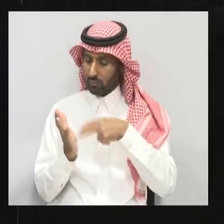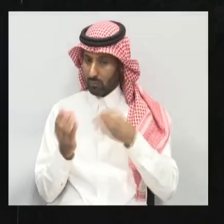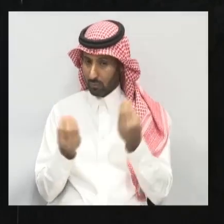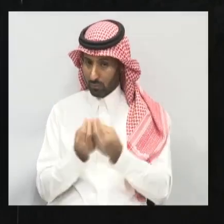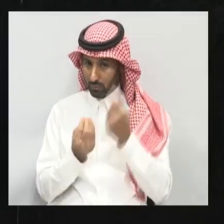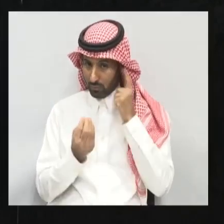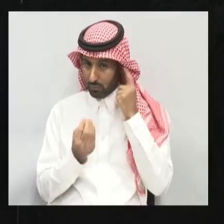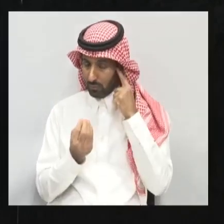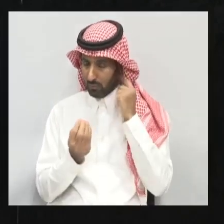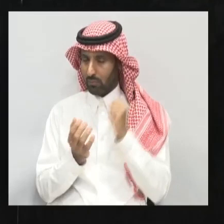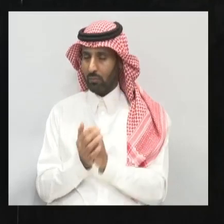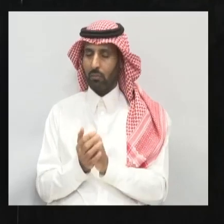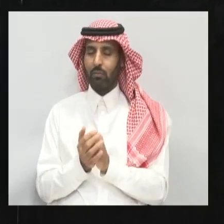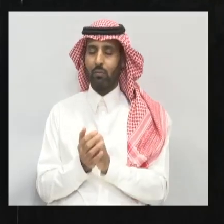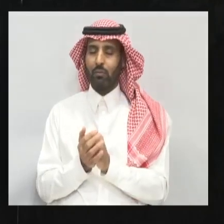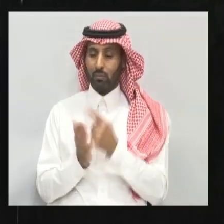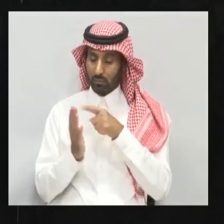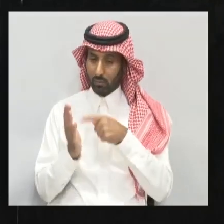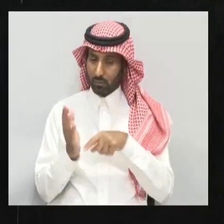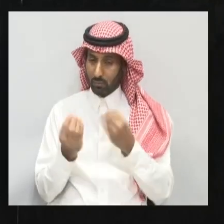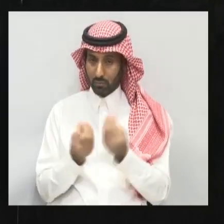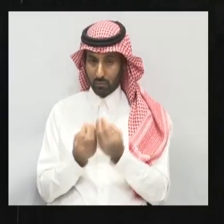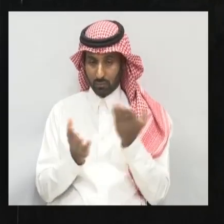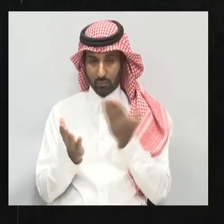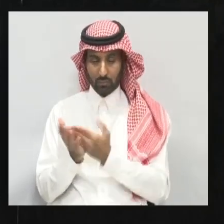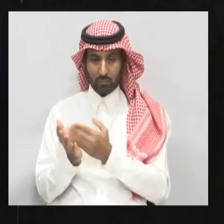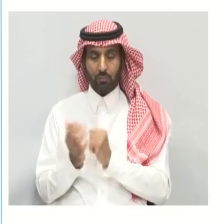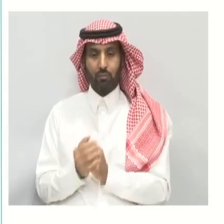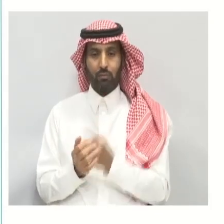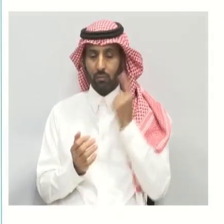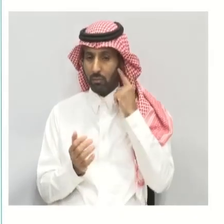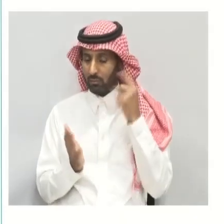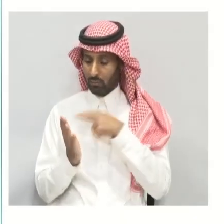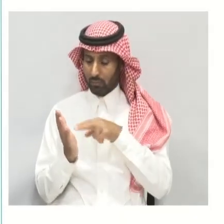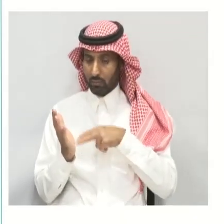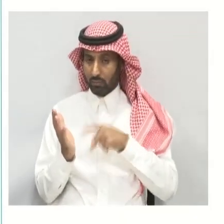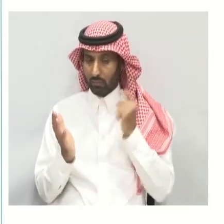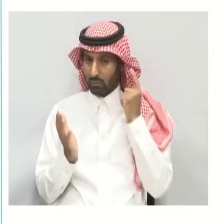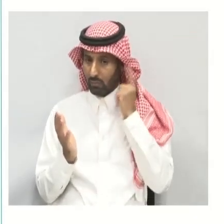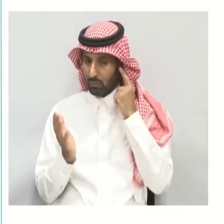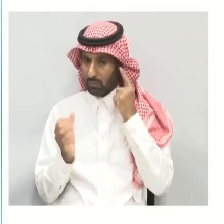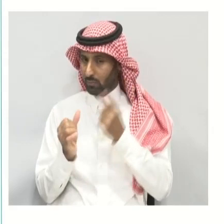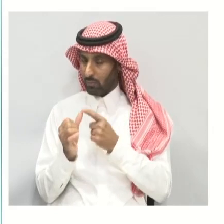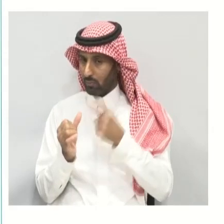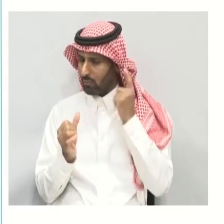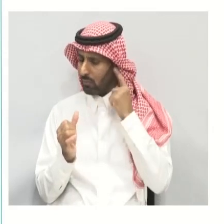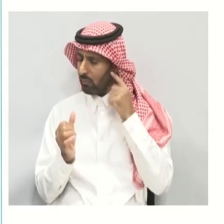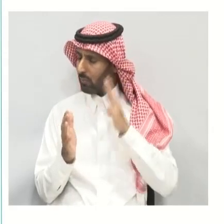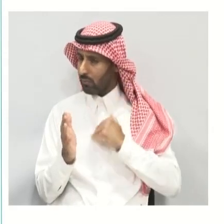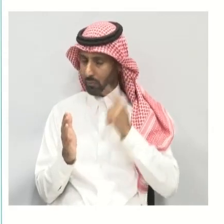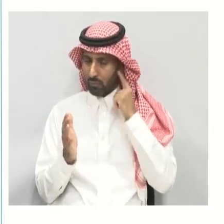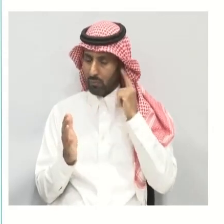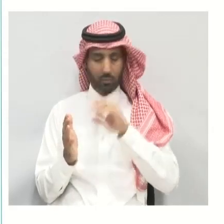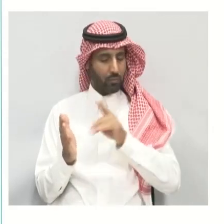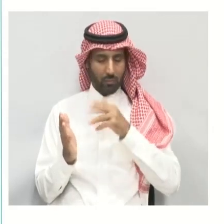me while you follow. Okay? So now we're going to read the text. So for the first time, you just listen. You